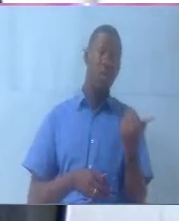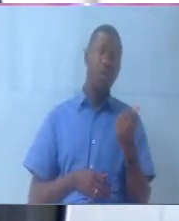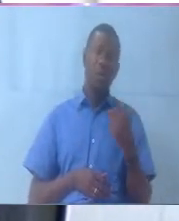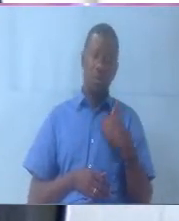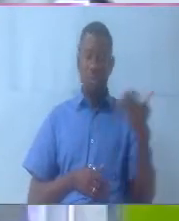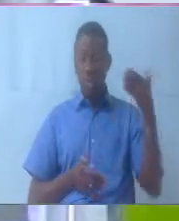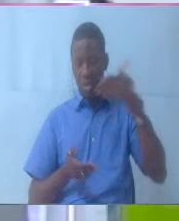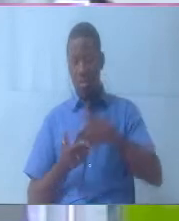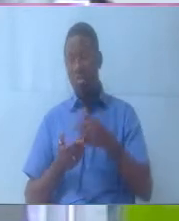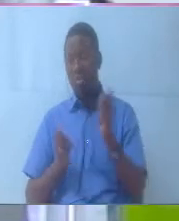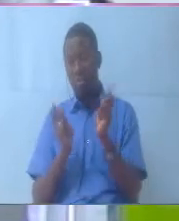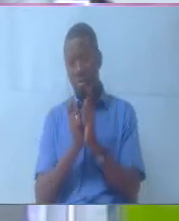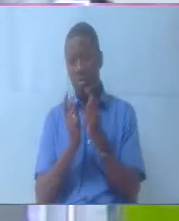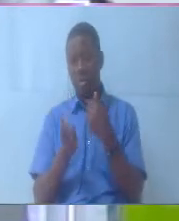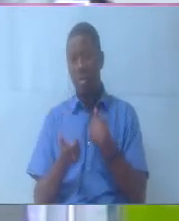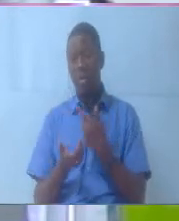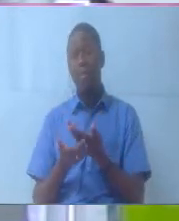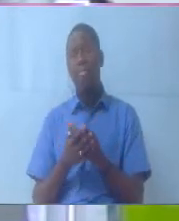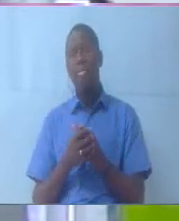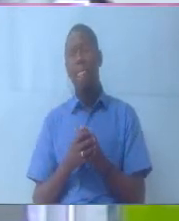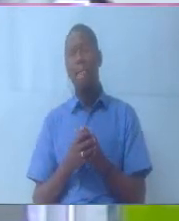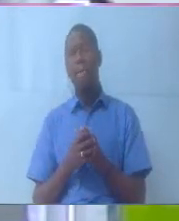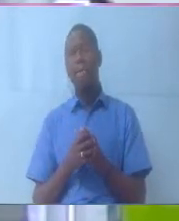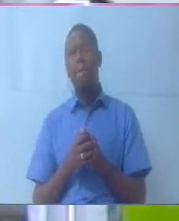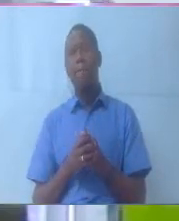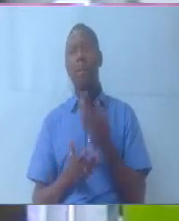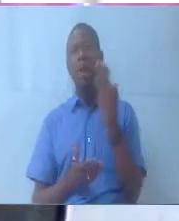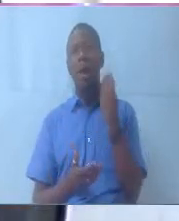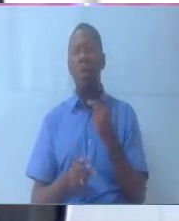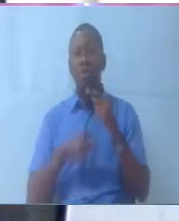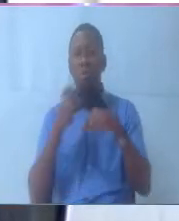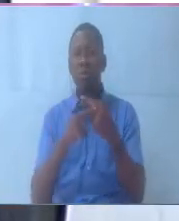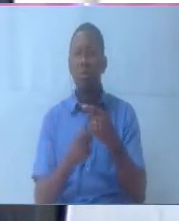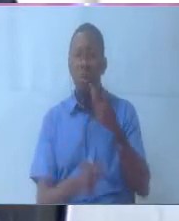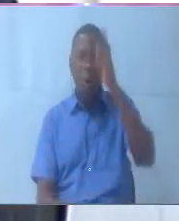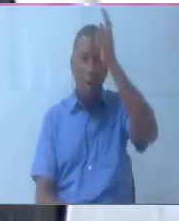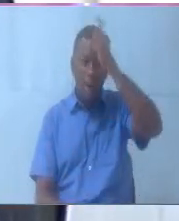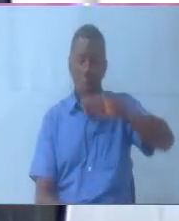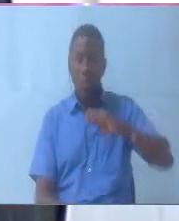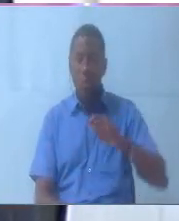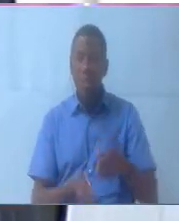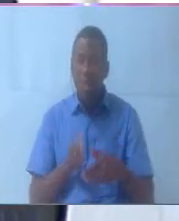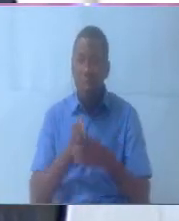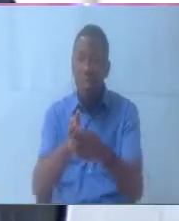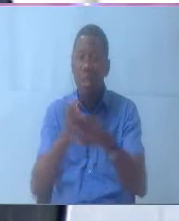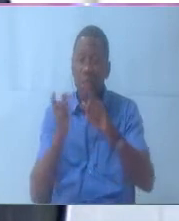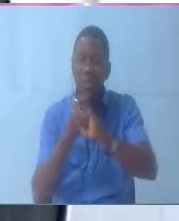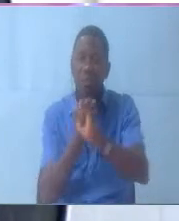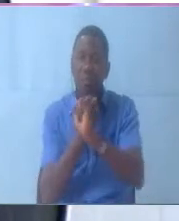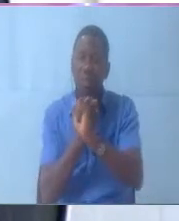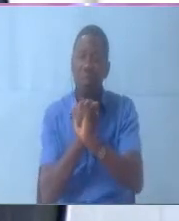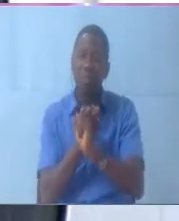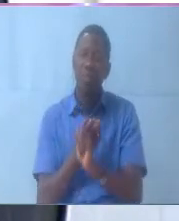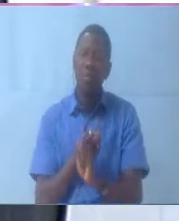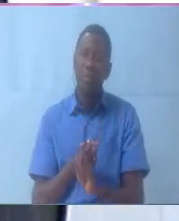How about the police leadership? The police didn't come over the weekend.